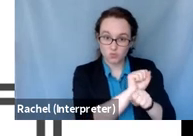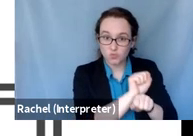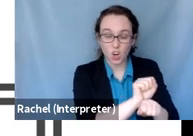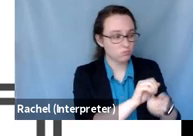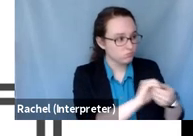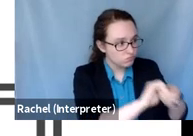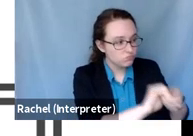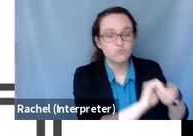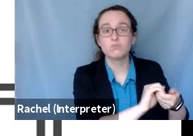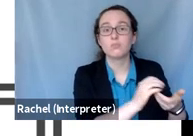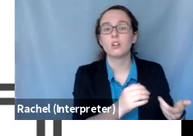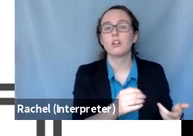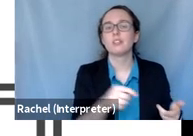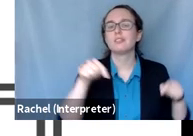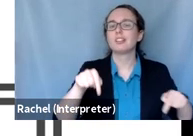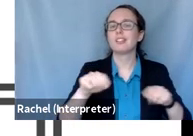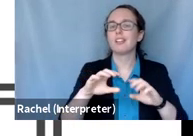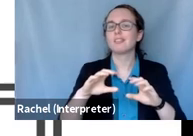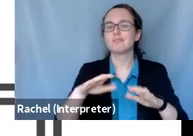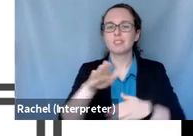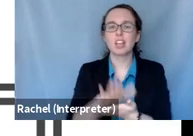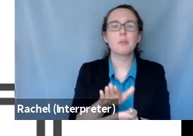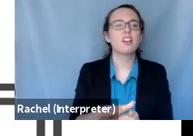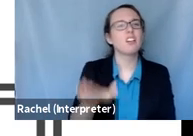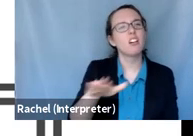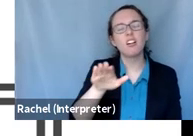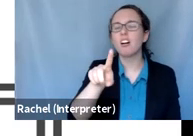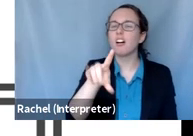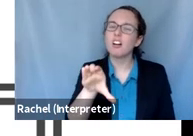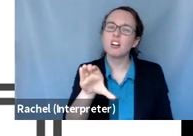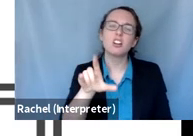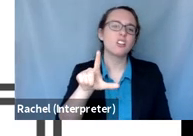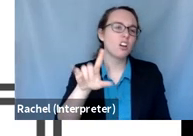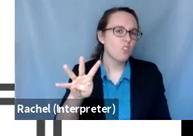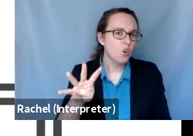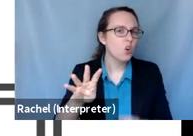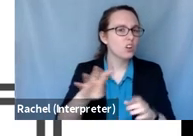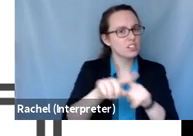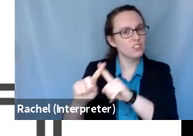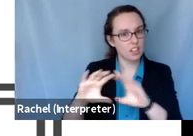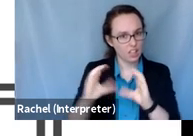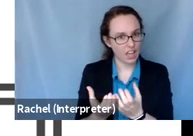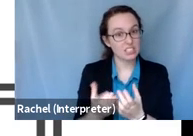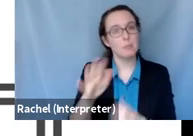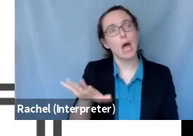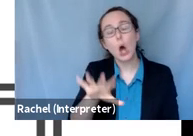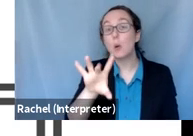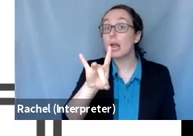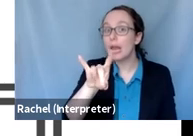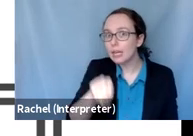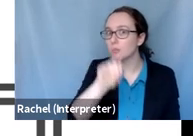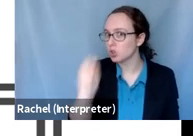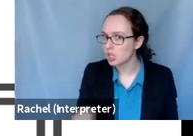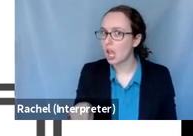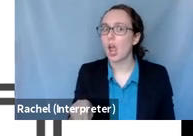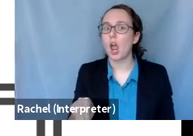campus has about 2,500 courses, and we've accounted for about 85-88% of all adoptions at this point.